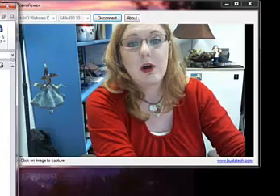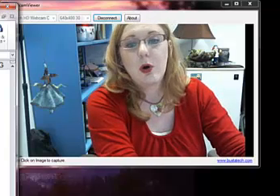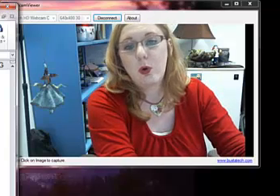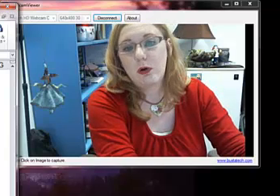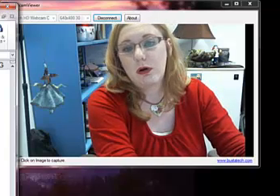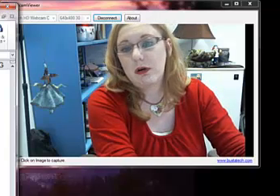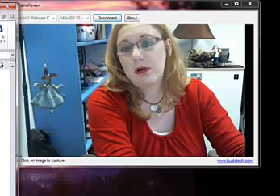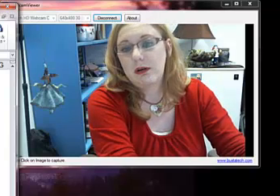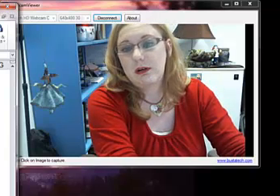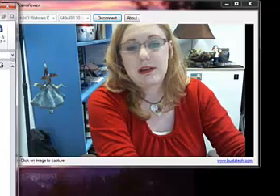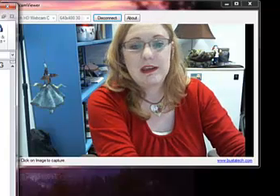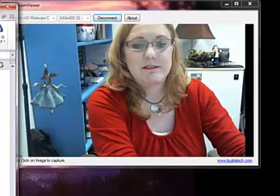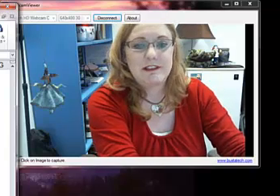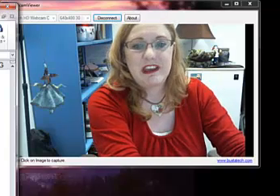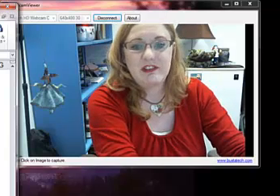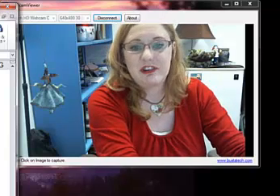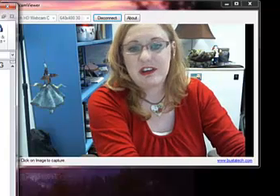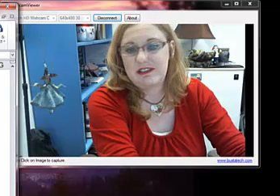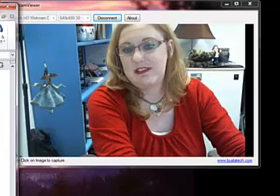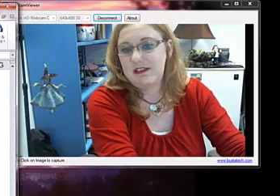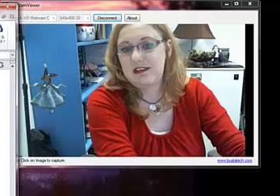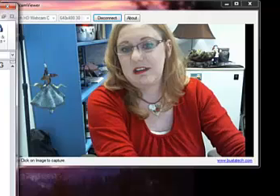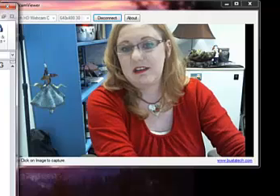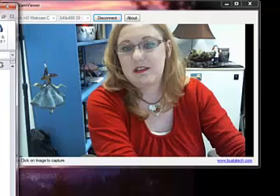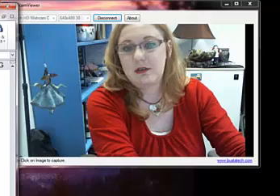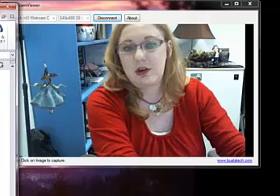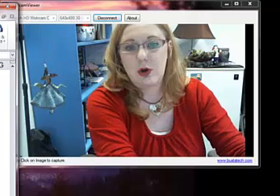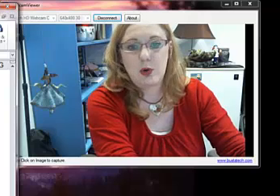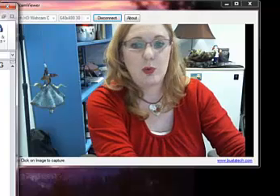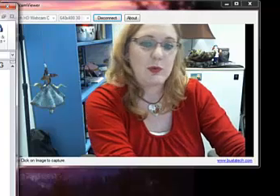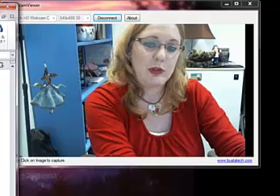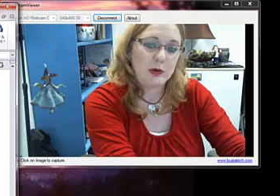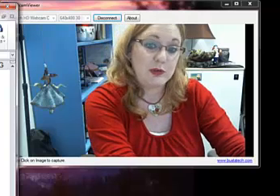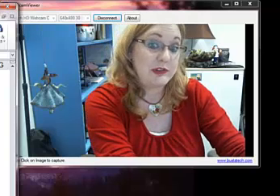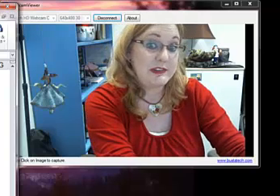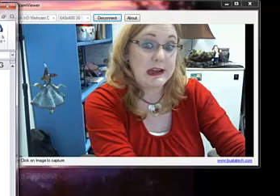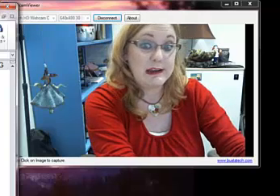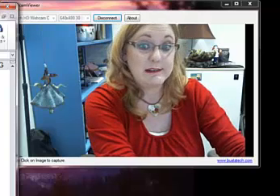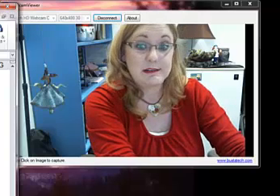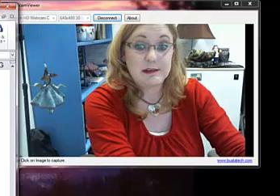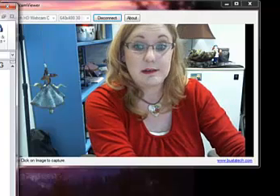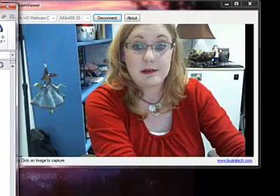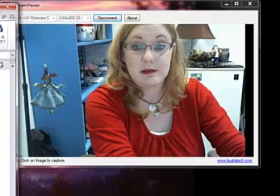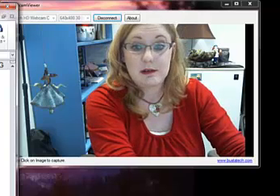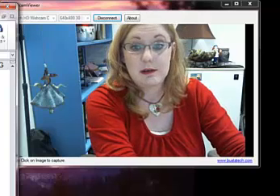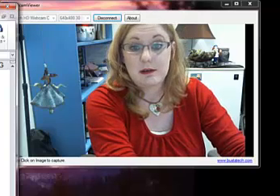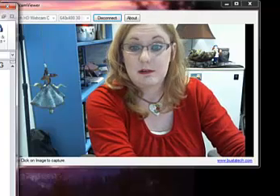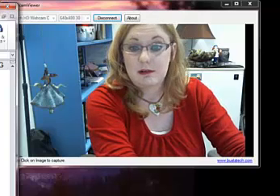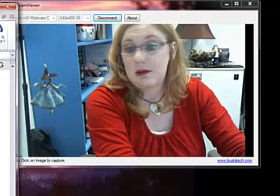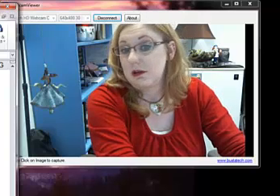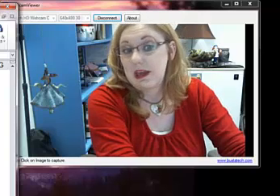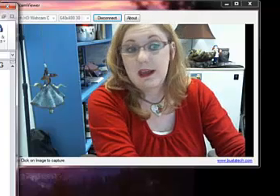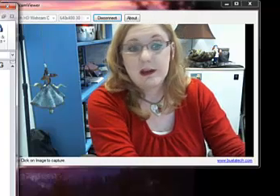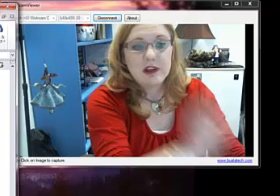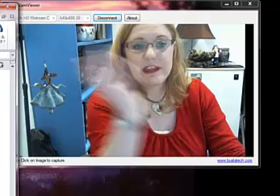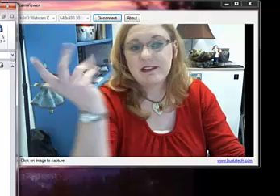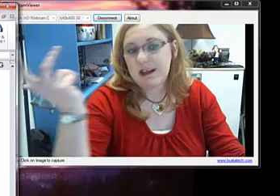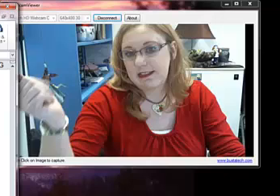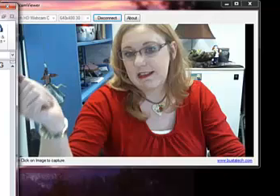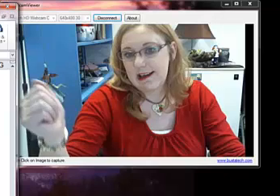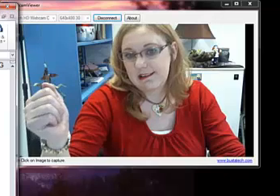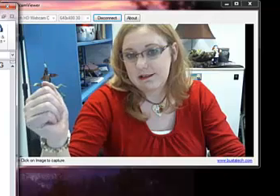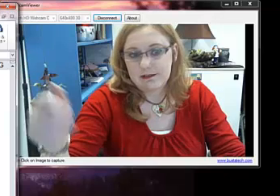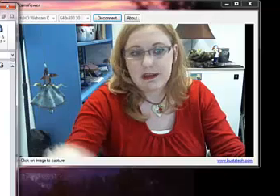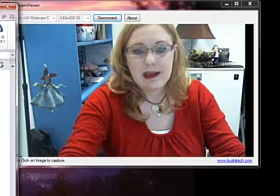unclear, or if they just didn't know those signs. Okay, things